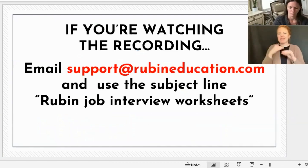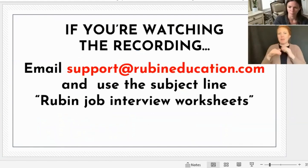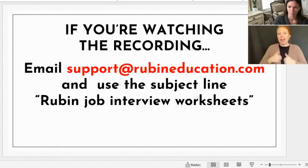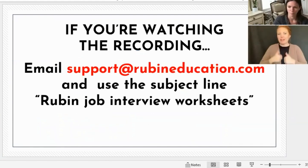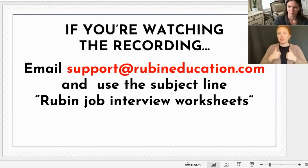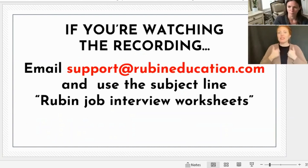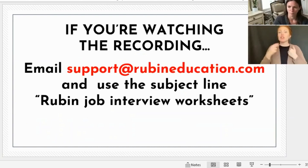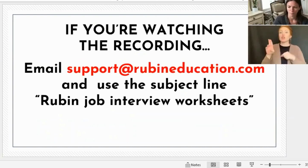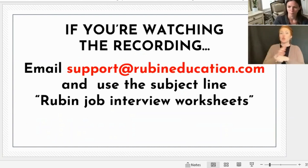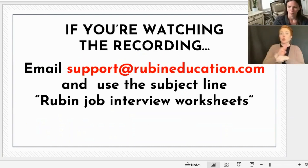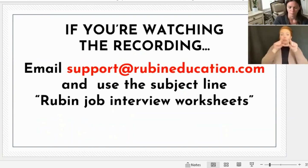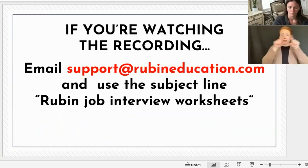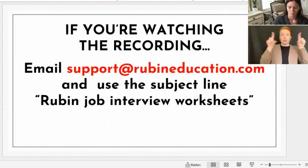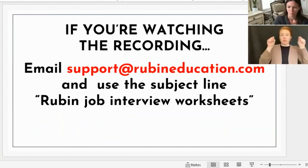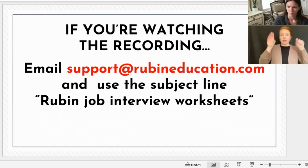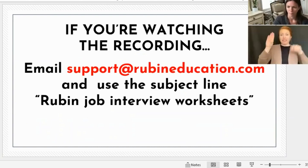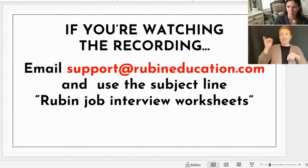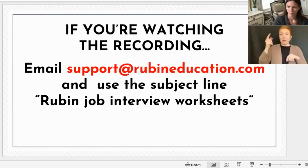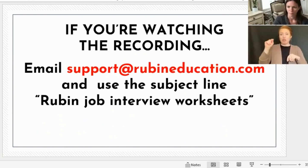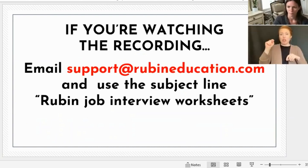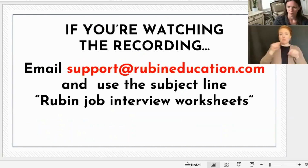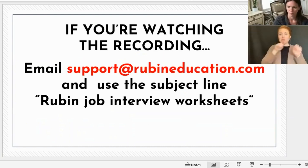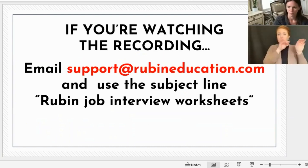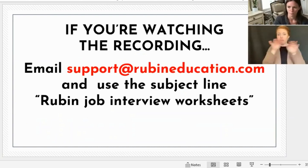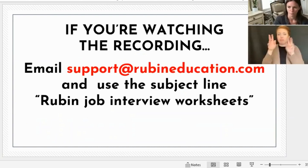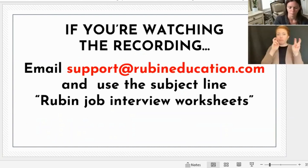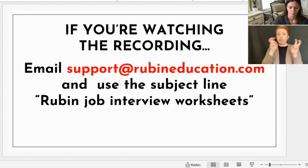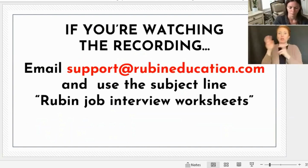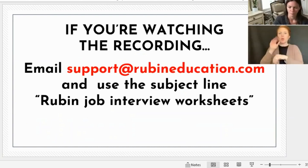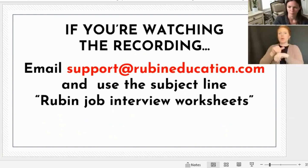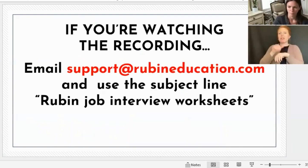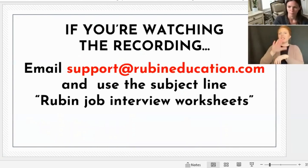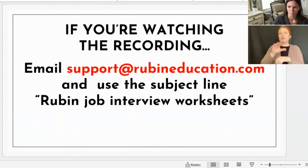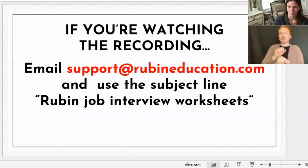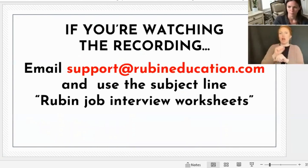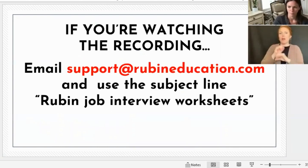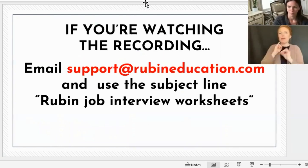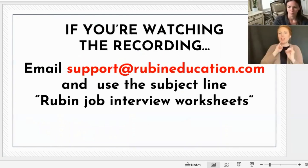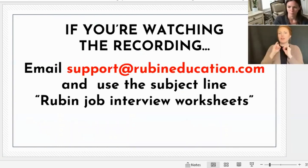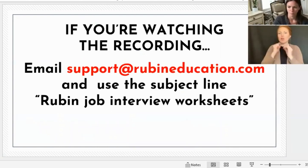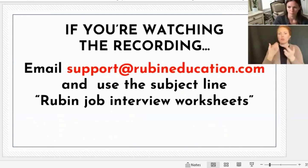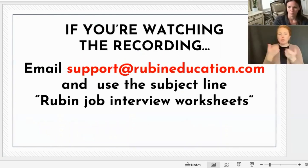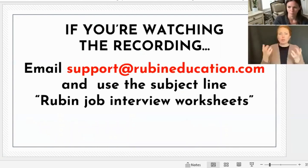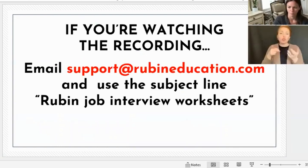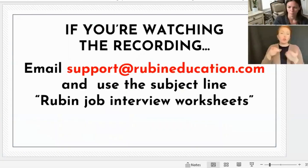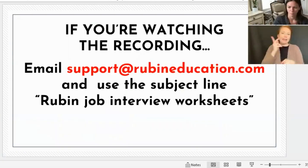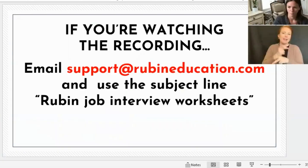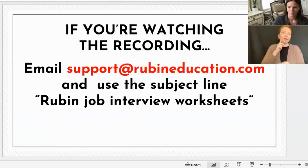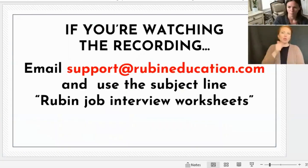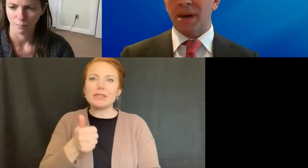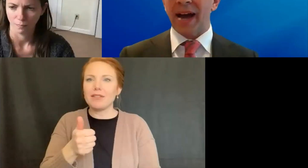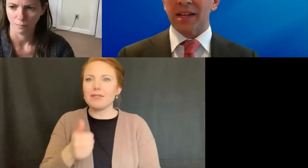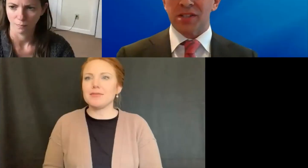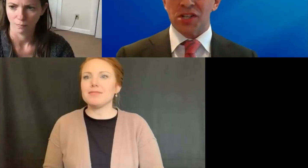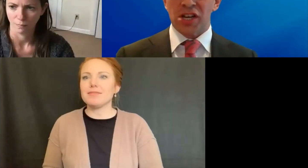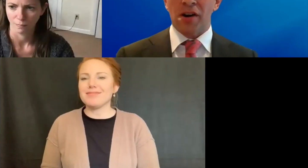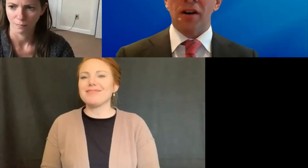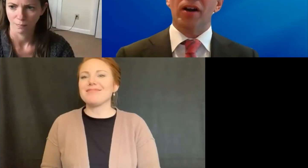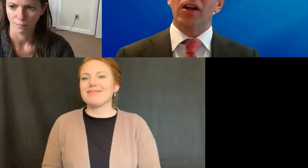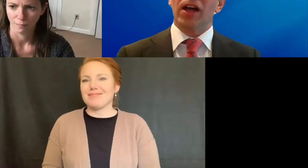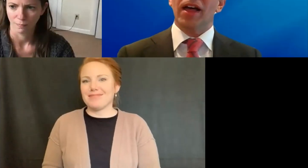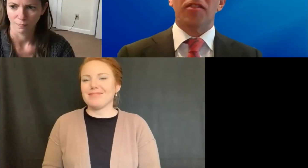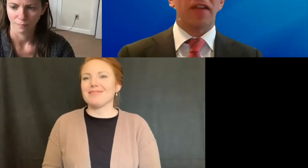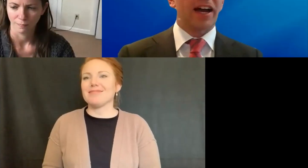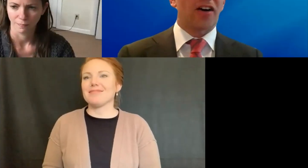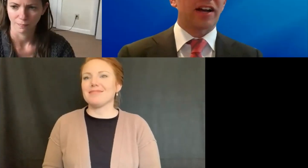subject line you see, and we will send you the job interview resources that way so you can have them as well. I want to come back to